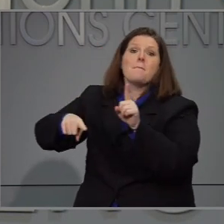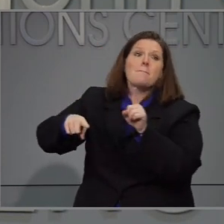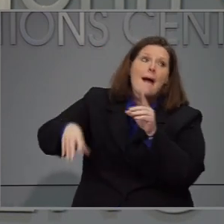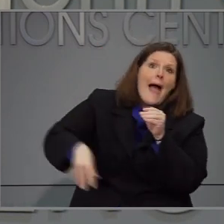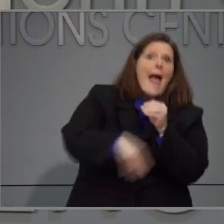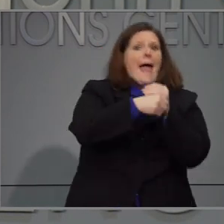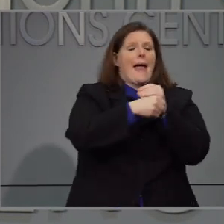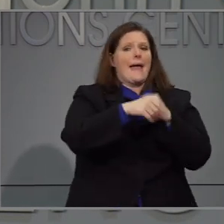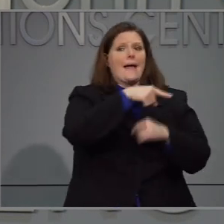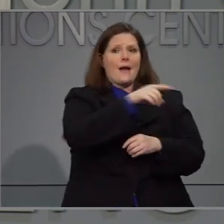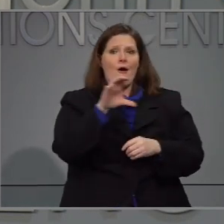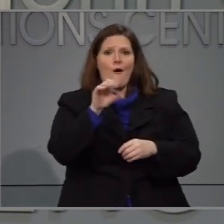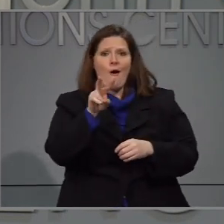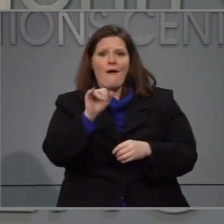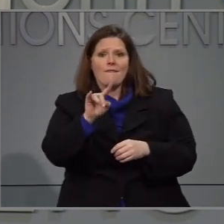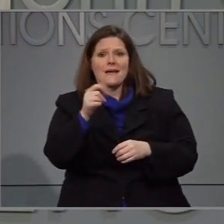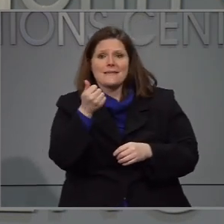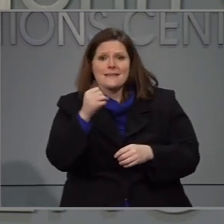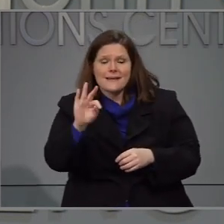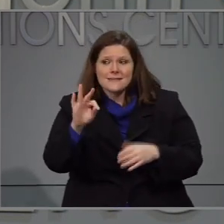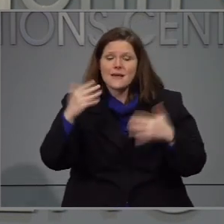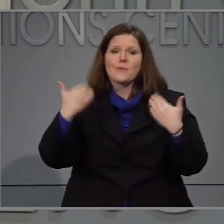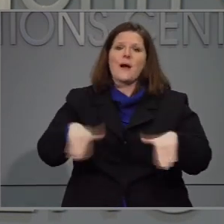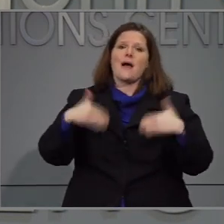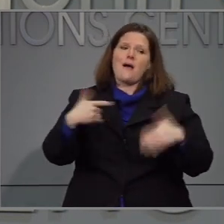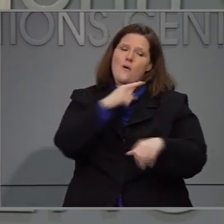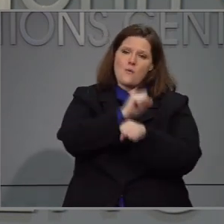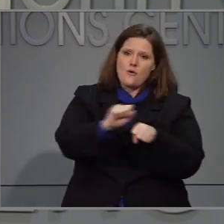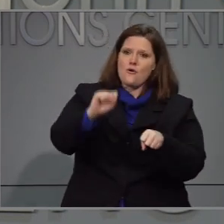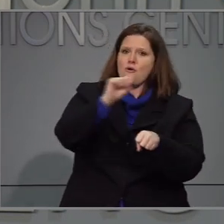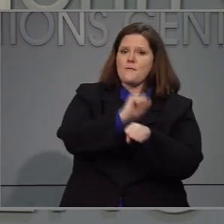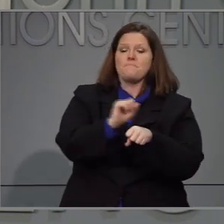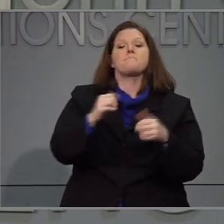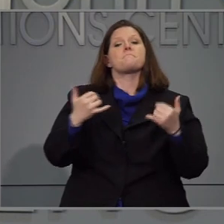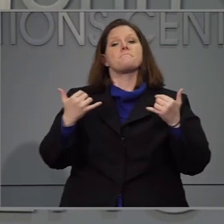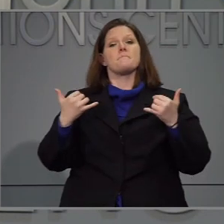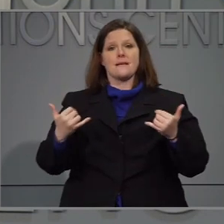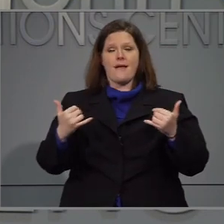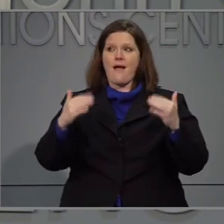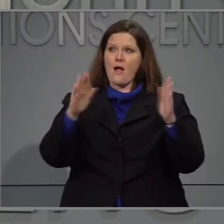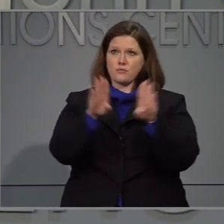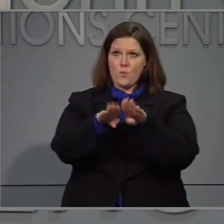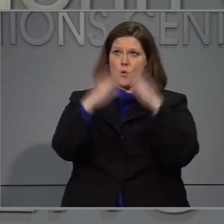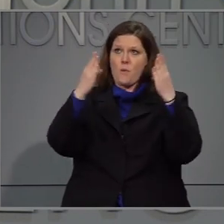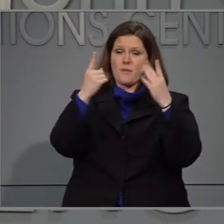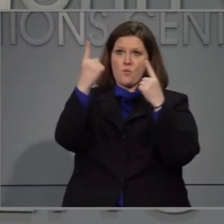them as well. We'll now take questions from the media, and if you would identify